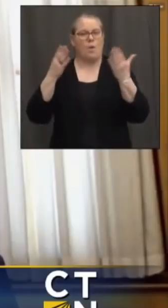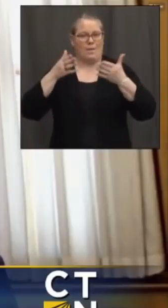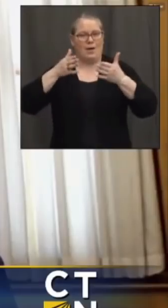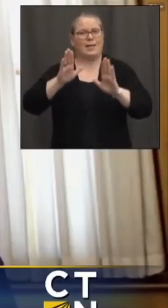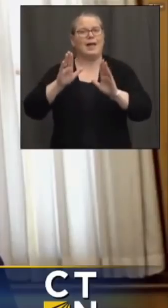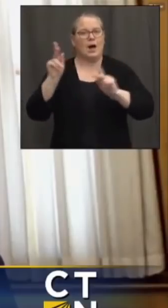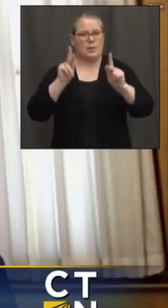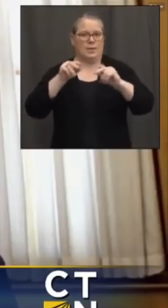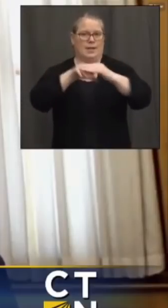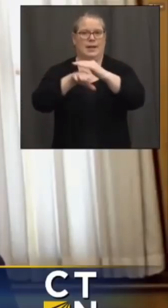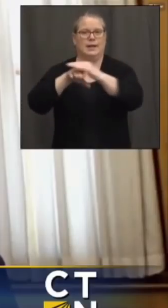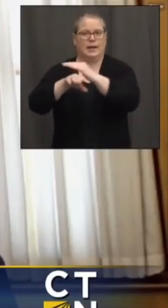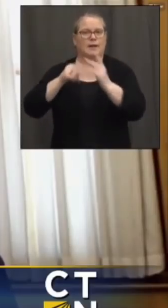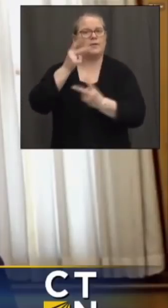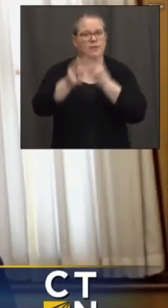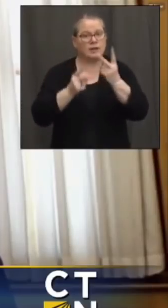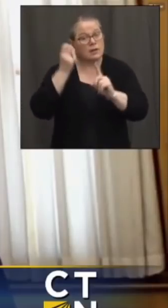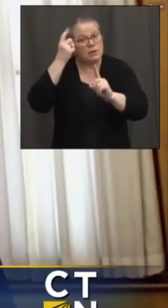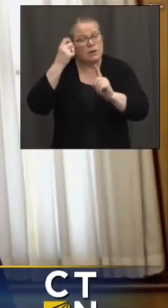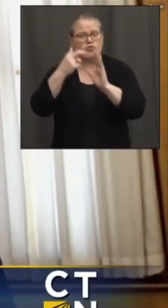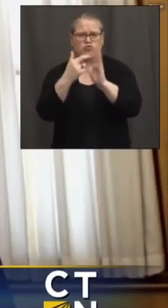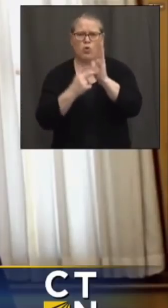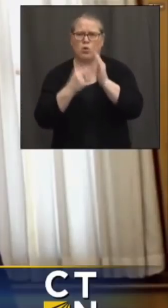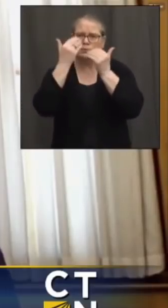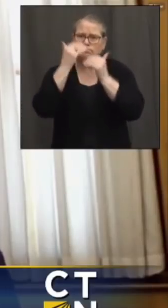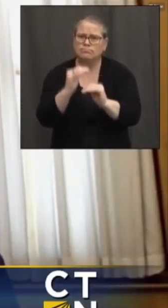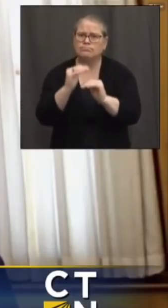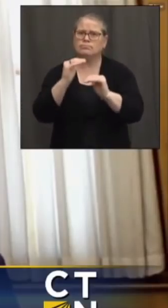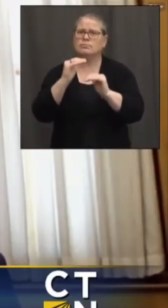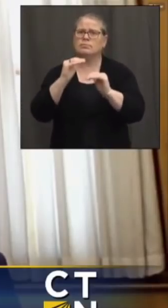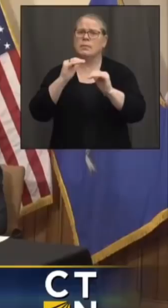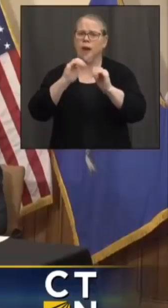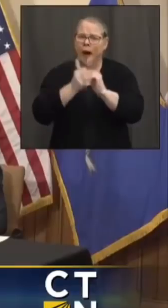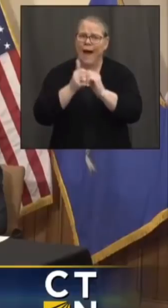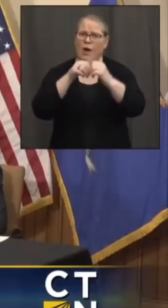controlled visitation in a safe way. So that's a really good step forward.